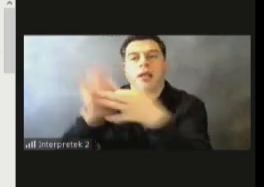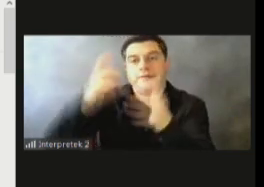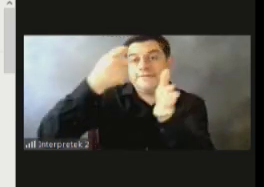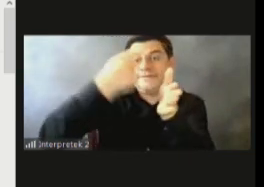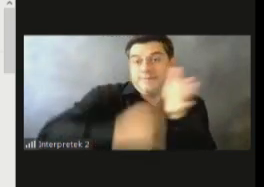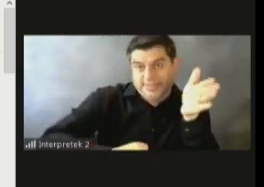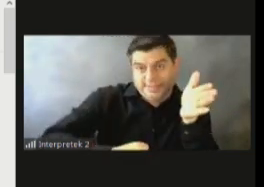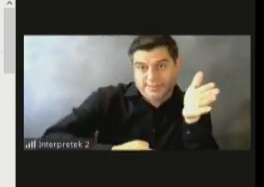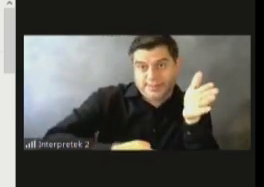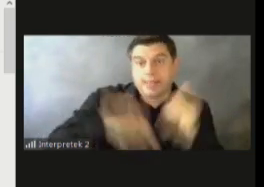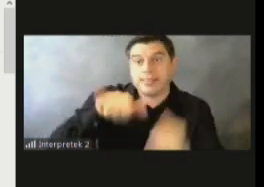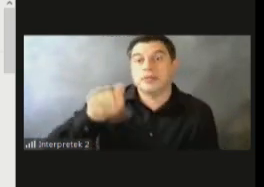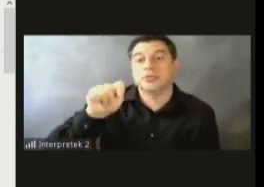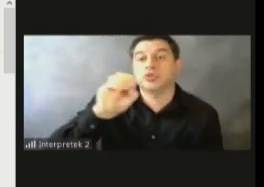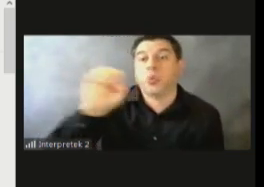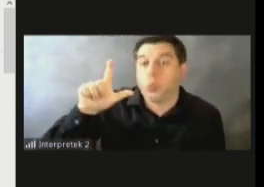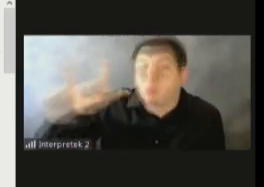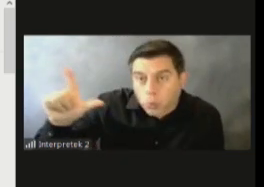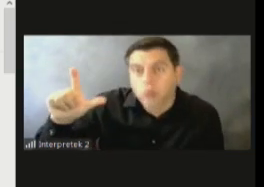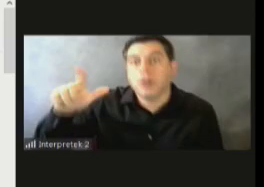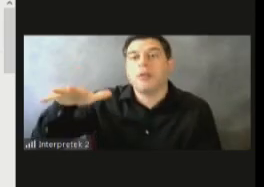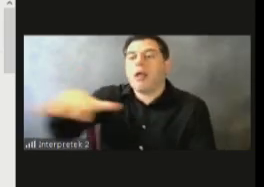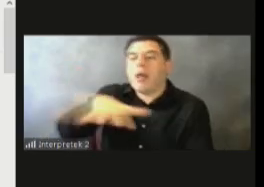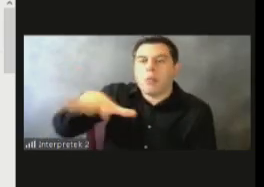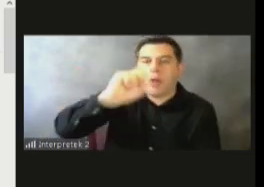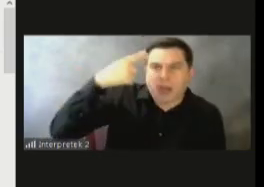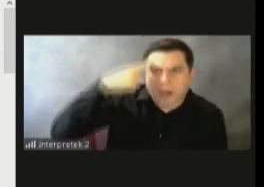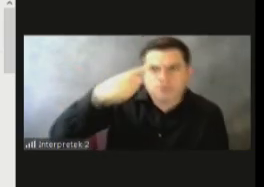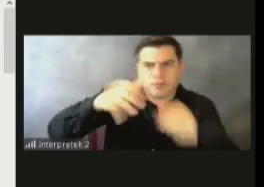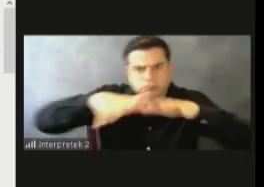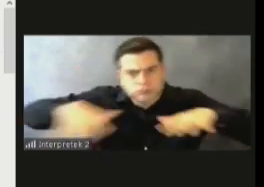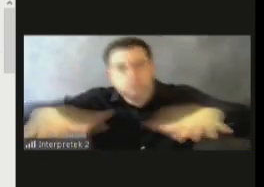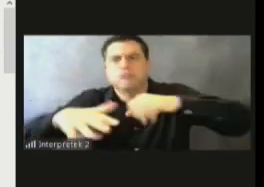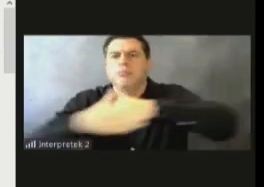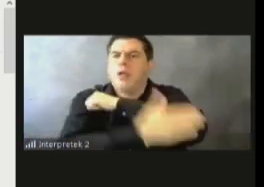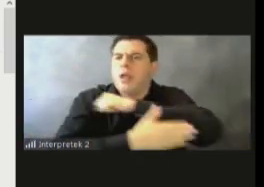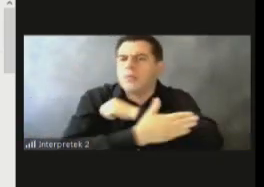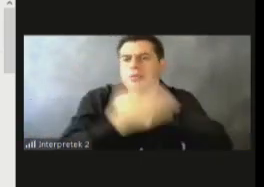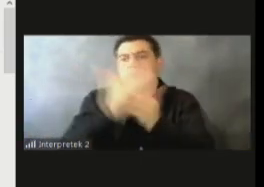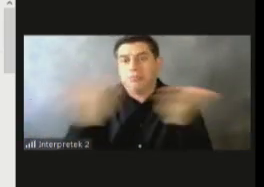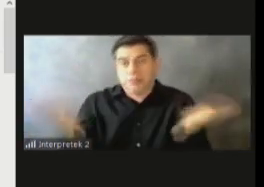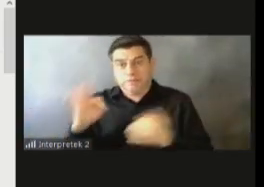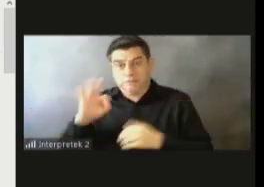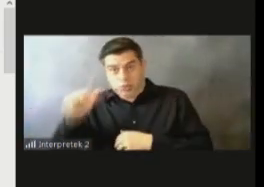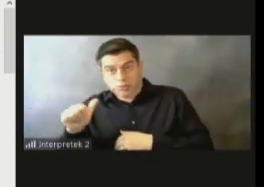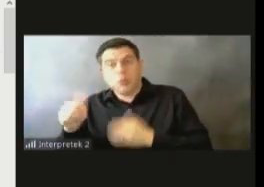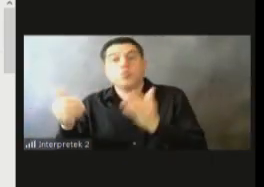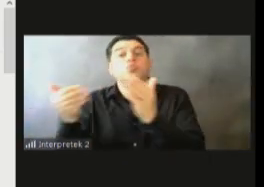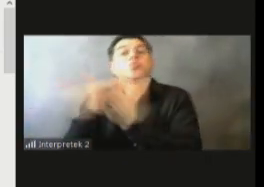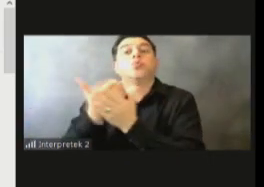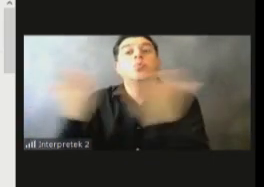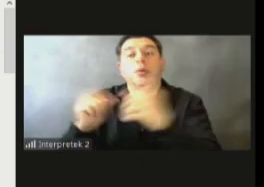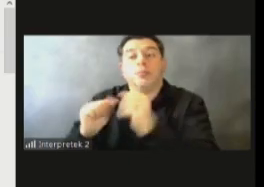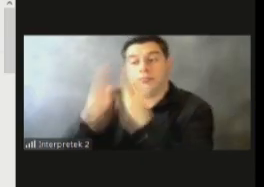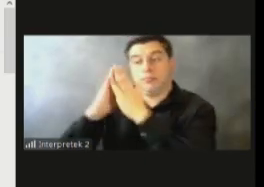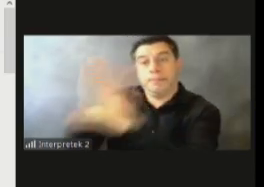governments throughout the country, some in the state of Florida, where a fee is collected on new commercial development, and then that fee will be put into an